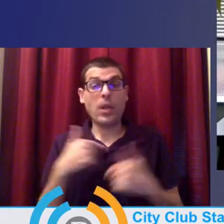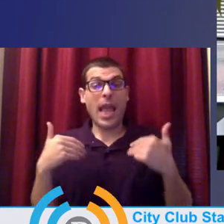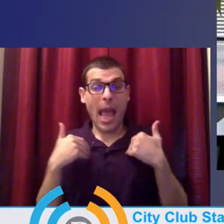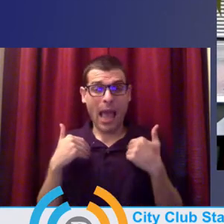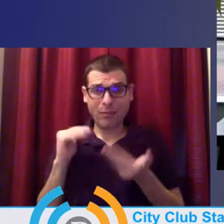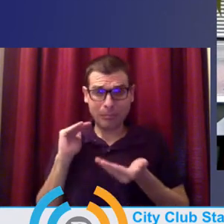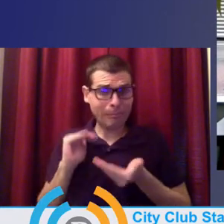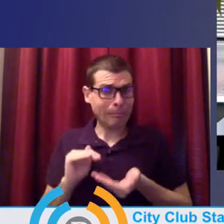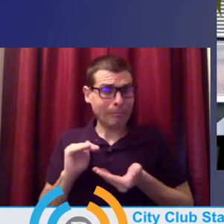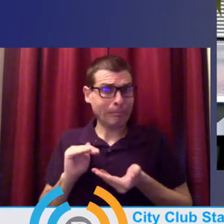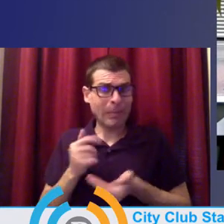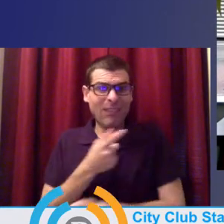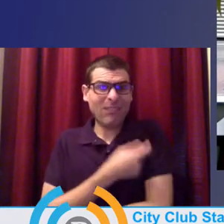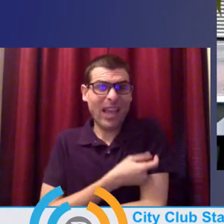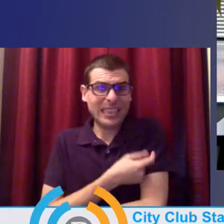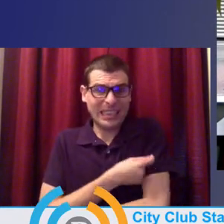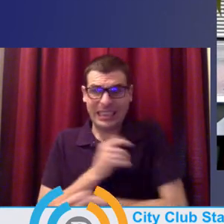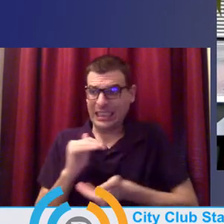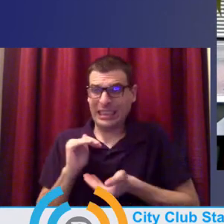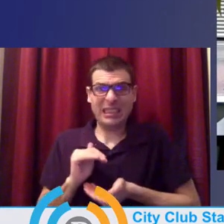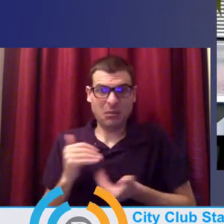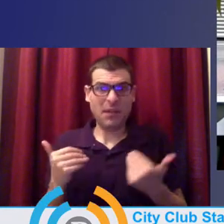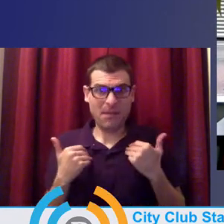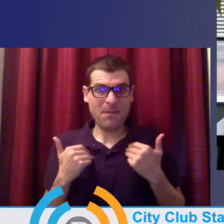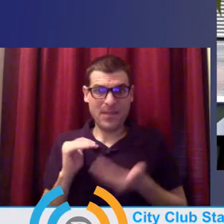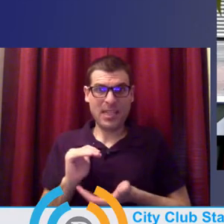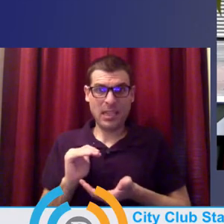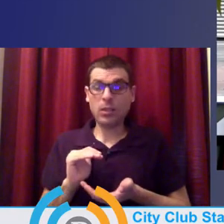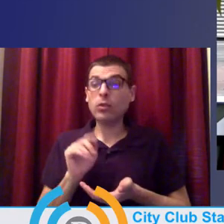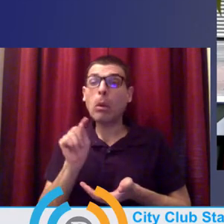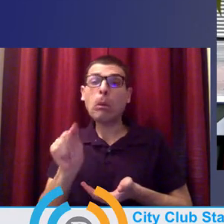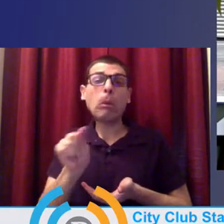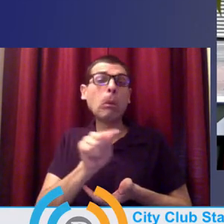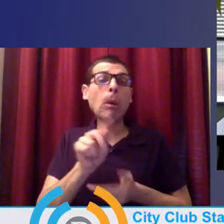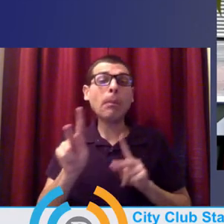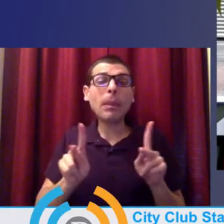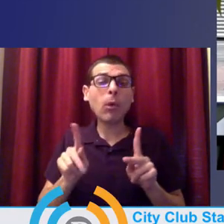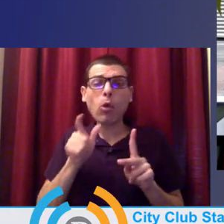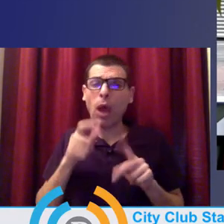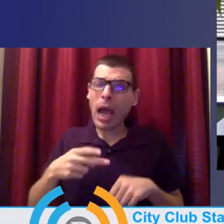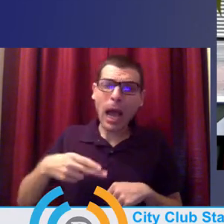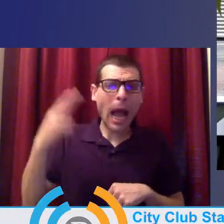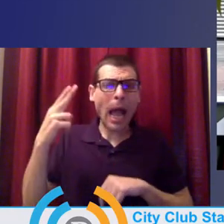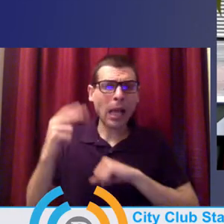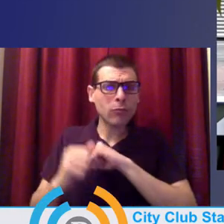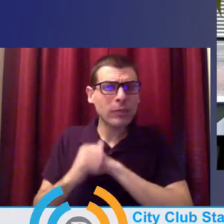to reach people at the highest risk of getting sick and dying. Yeah. And